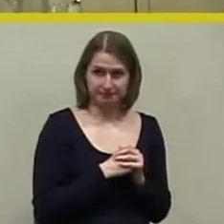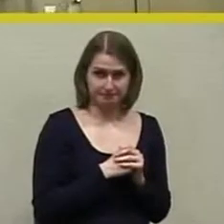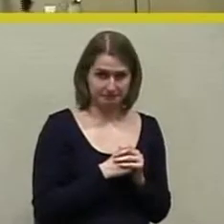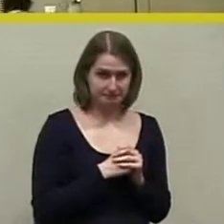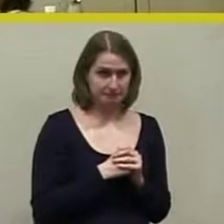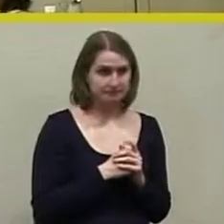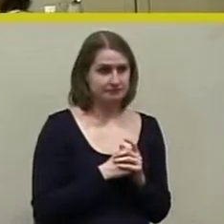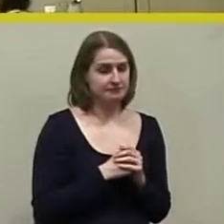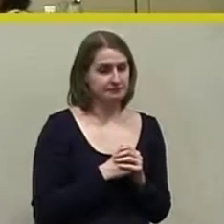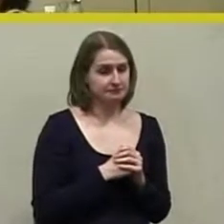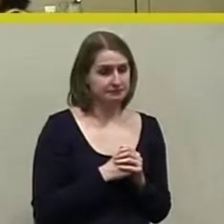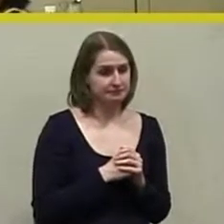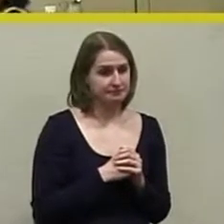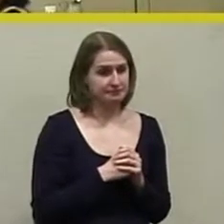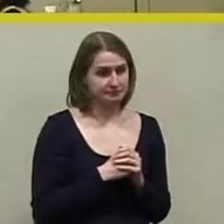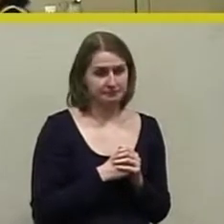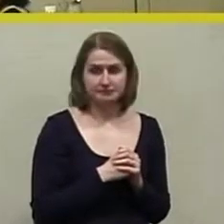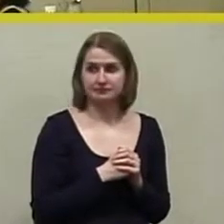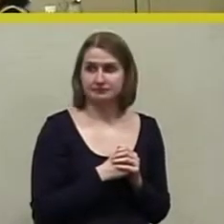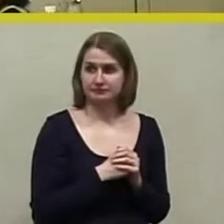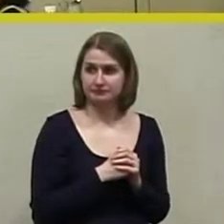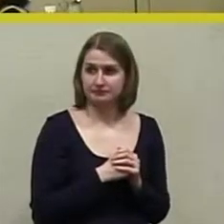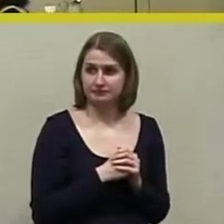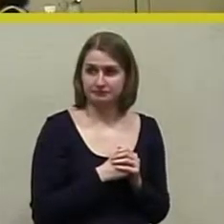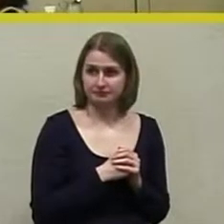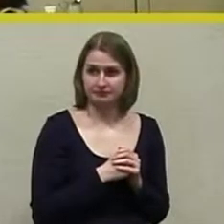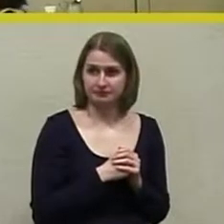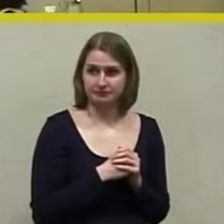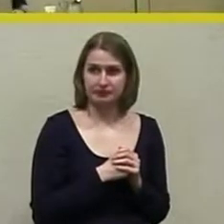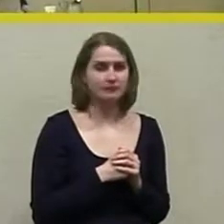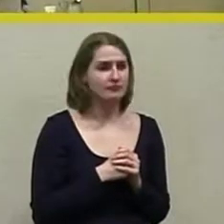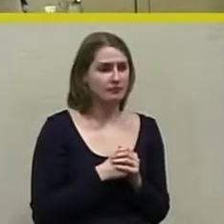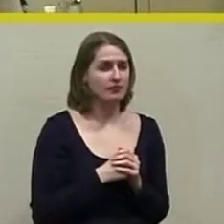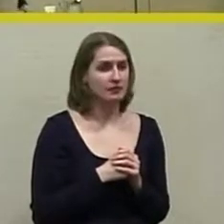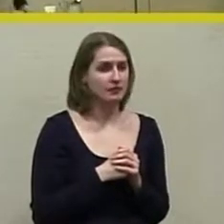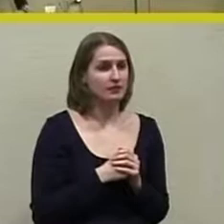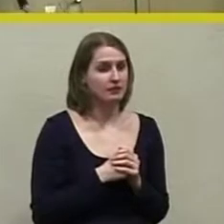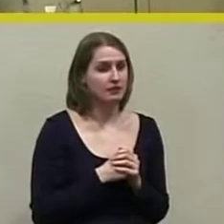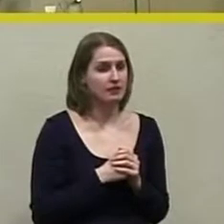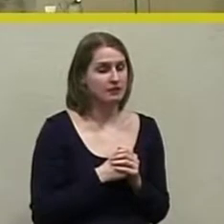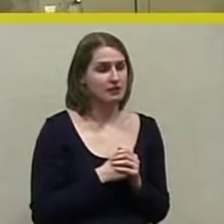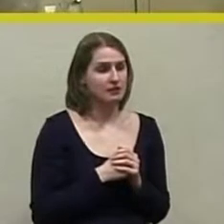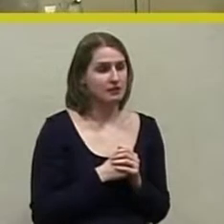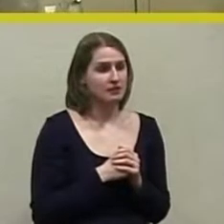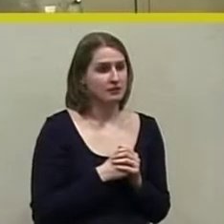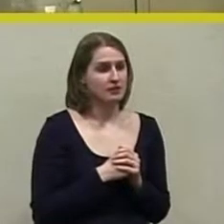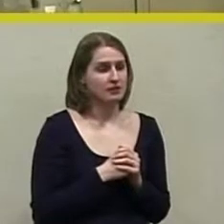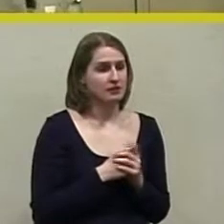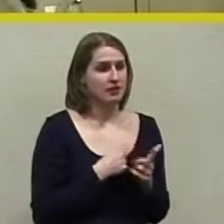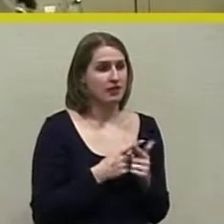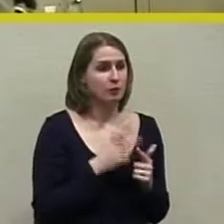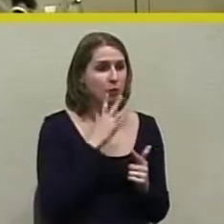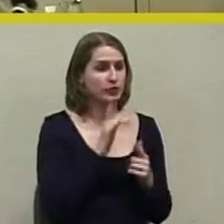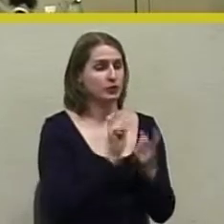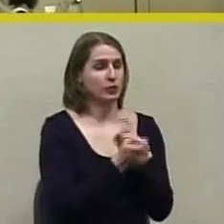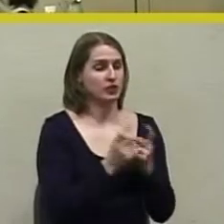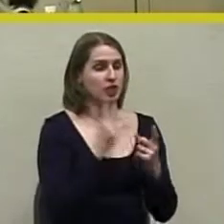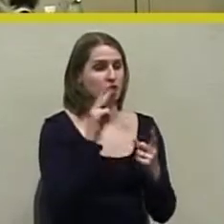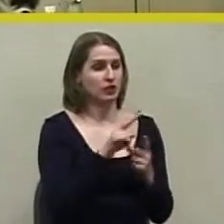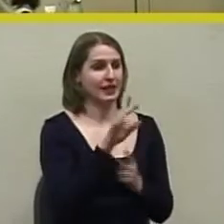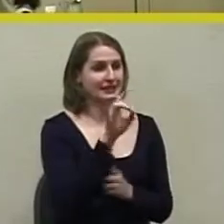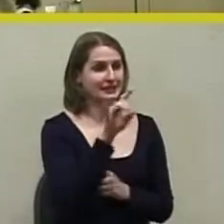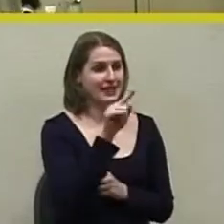Then we're going to switch gears and go into looking at some data and some etiquette. So this one says, I hope you guys have this one. Do you have this one?